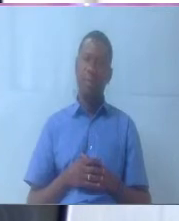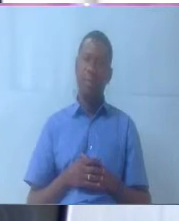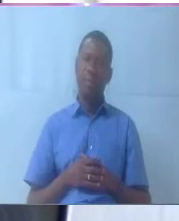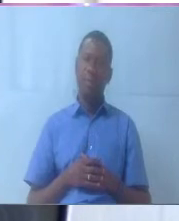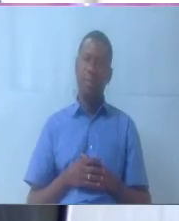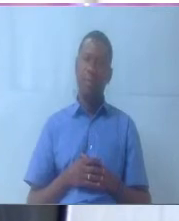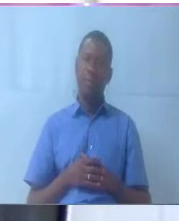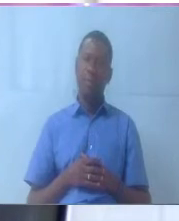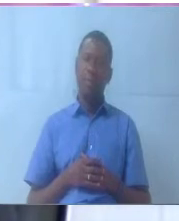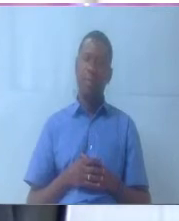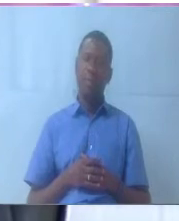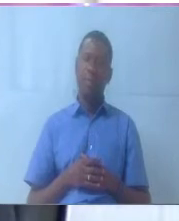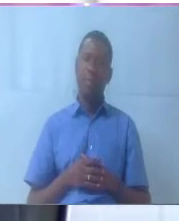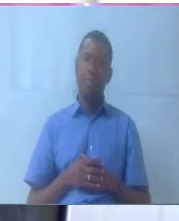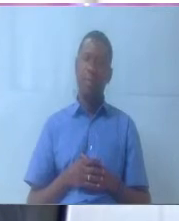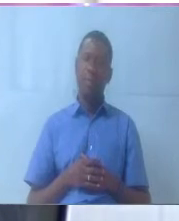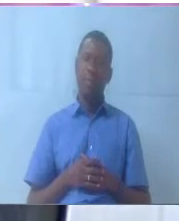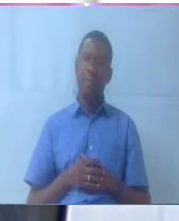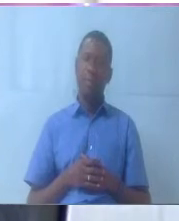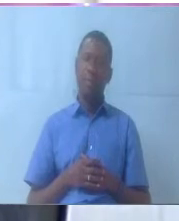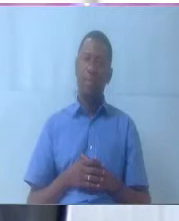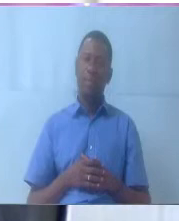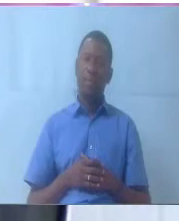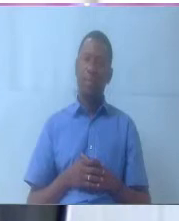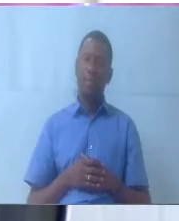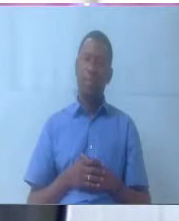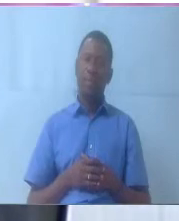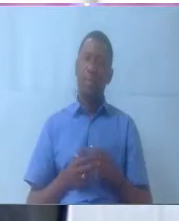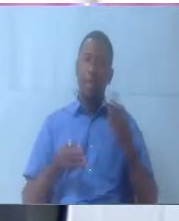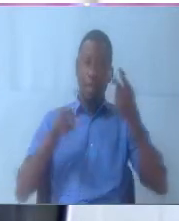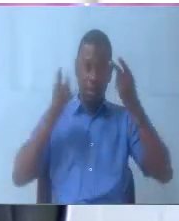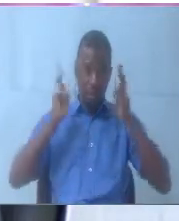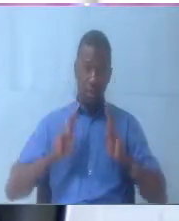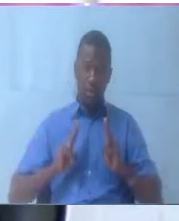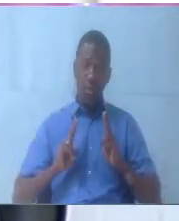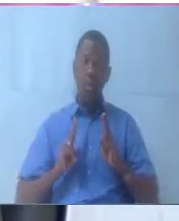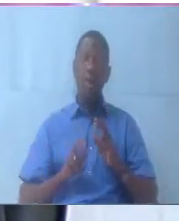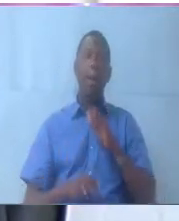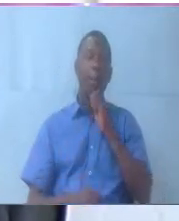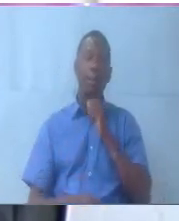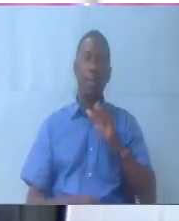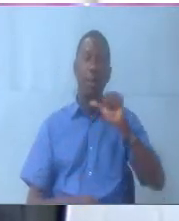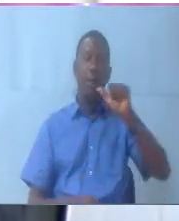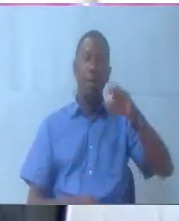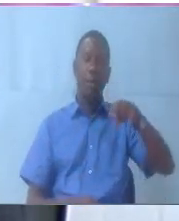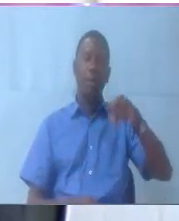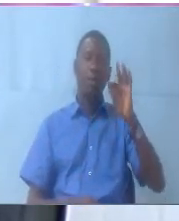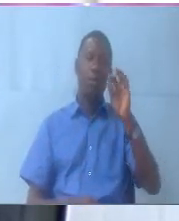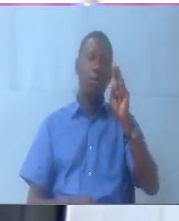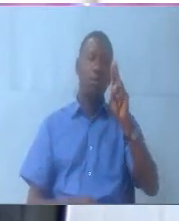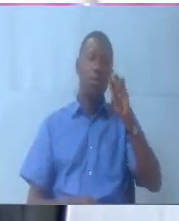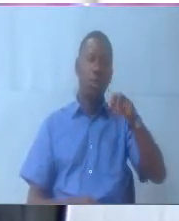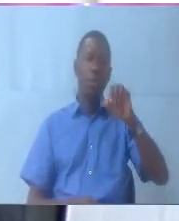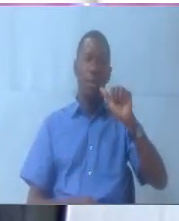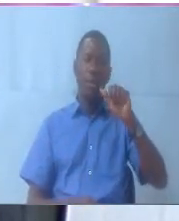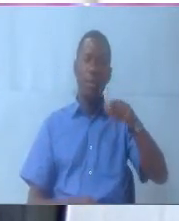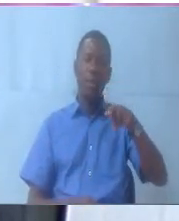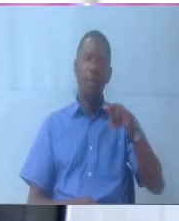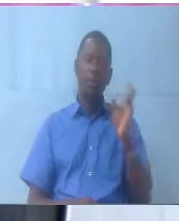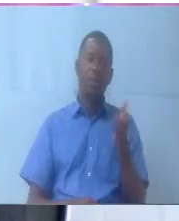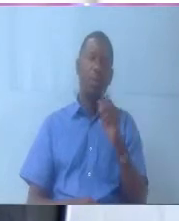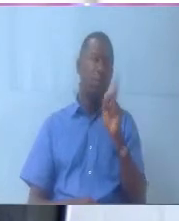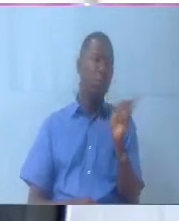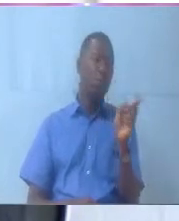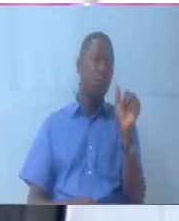parties, the legal councils, council Antumana, senior council Antumana Gay. Memo council Kebate Antuman Gay.